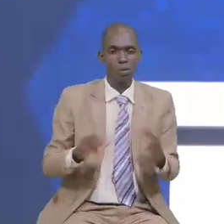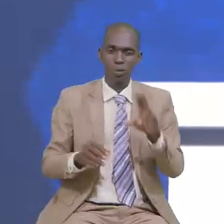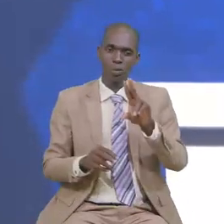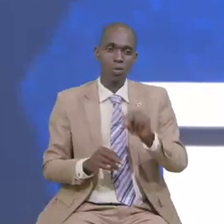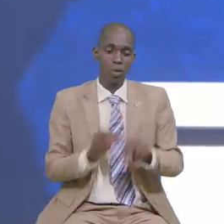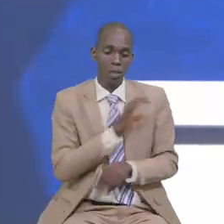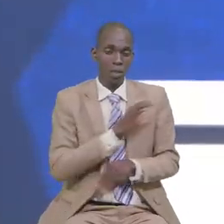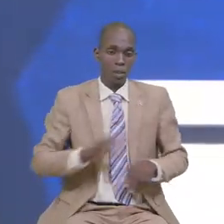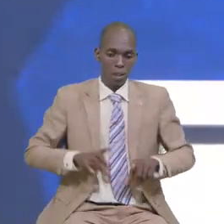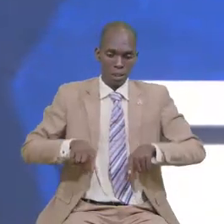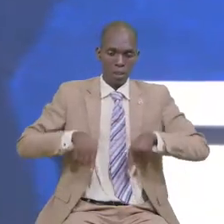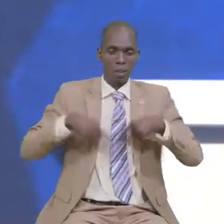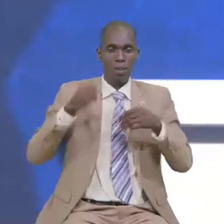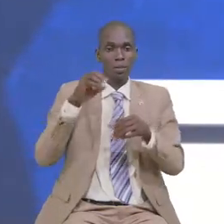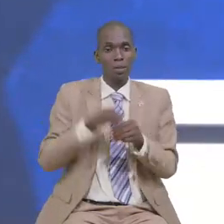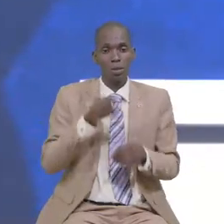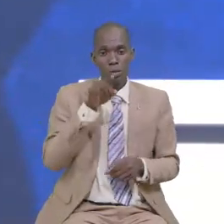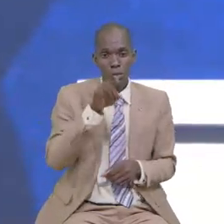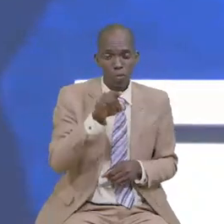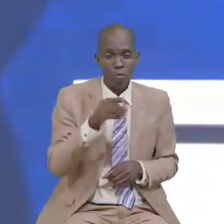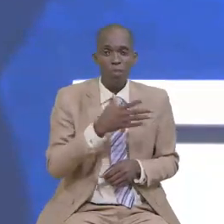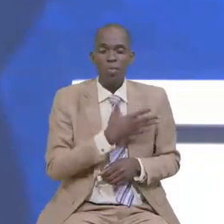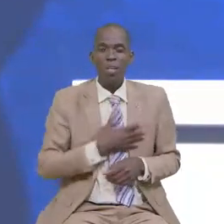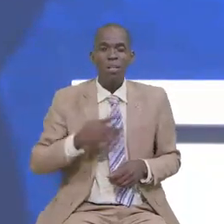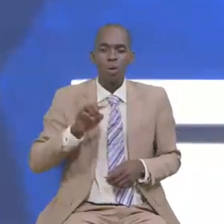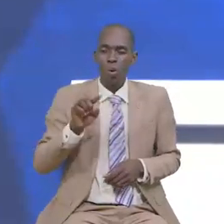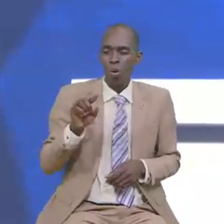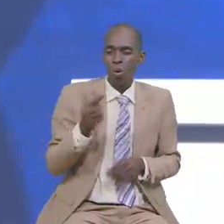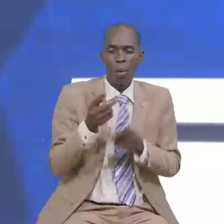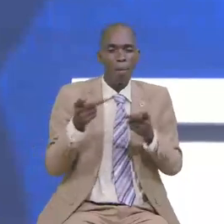you, and the only place you can go is heaven.